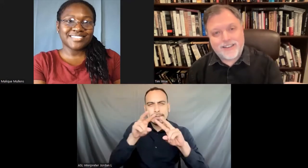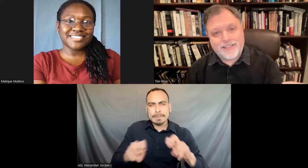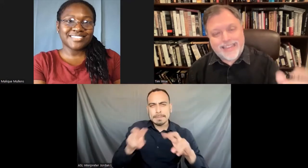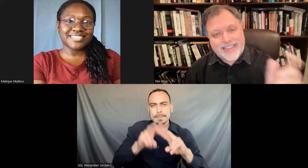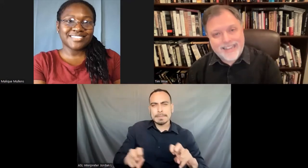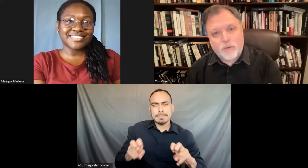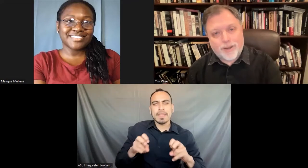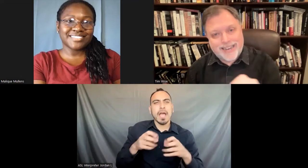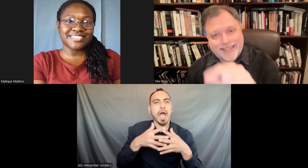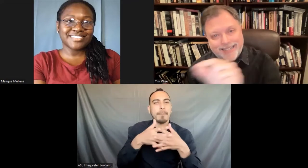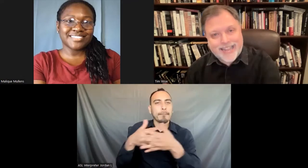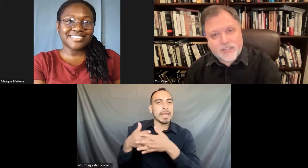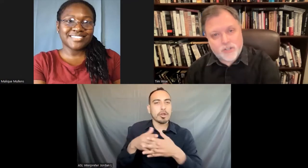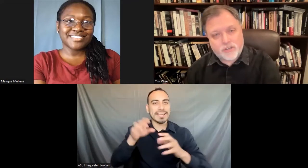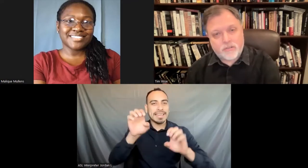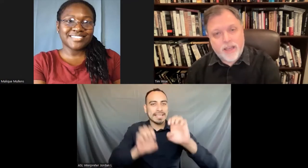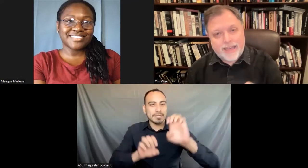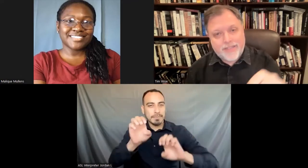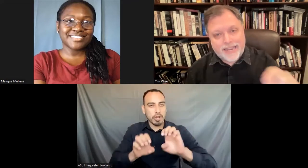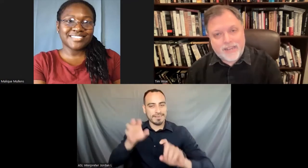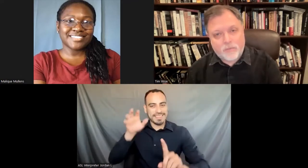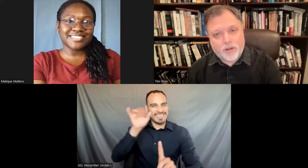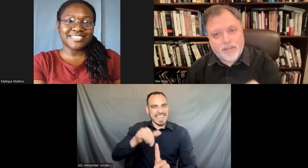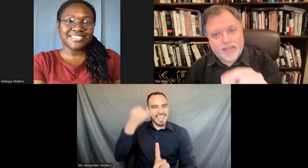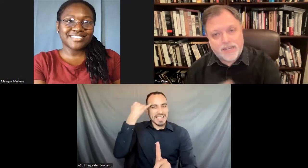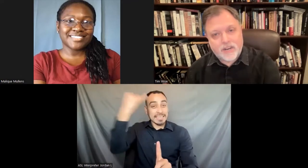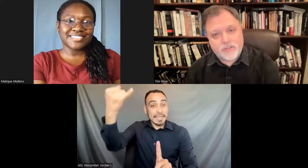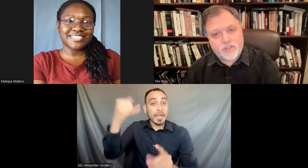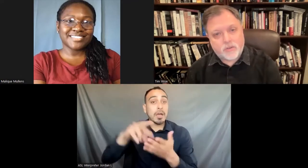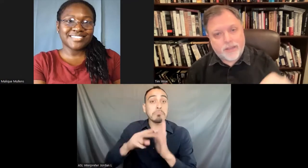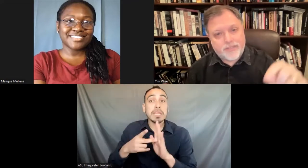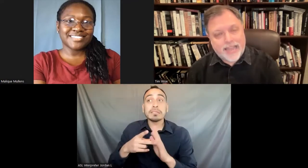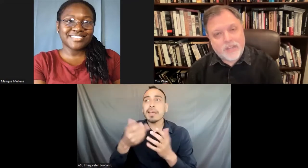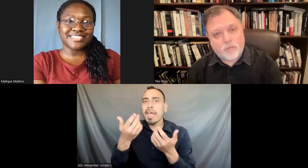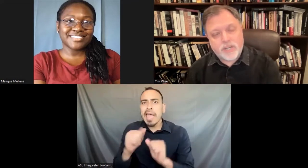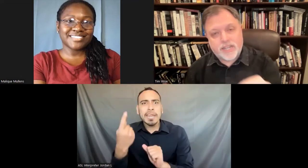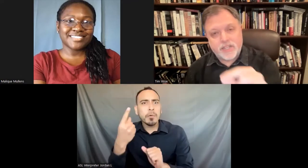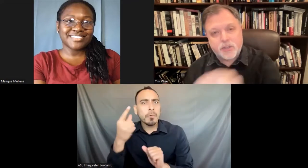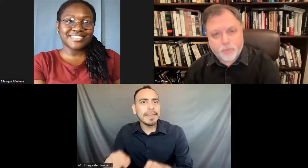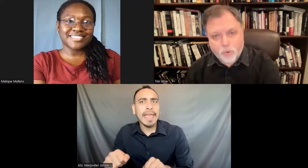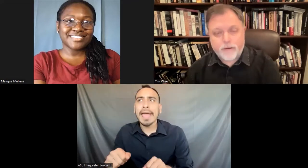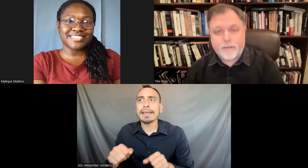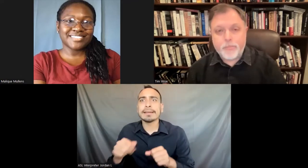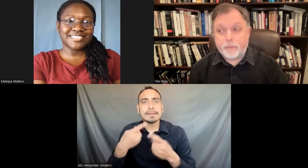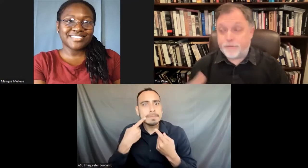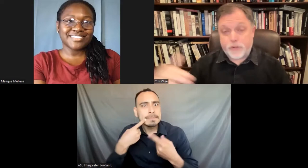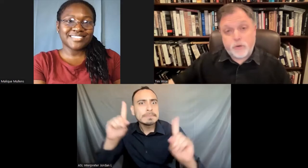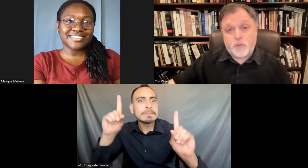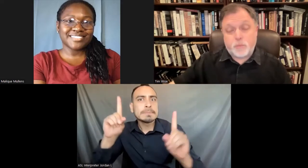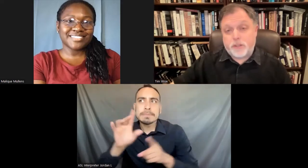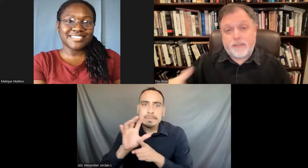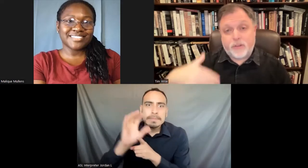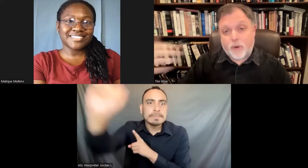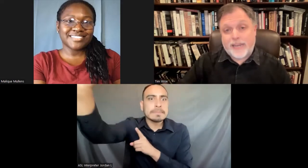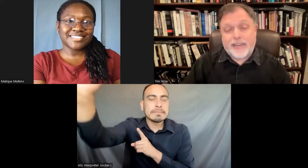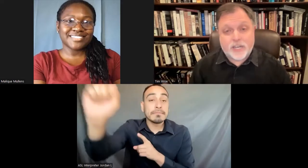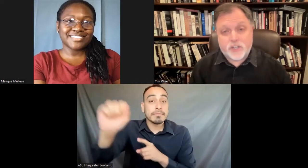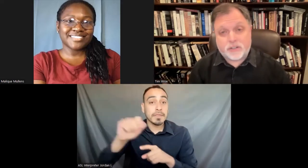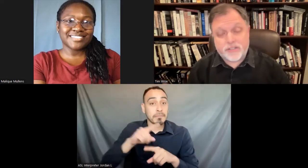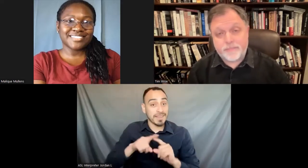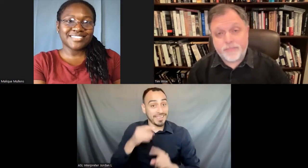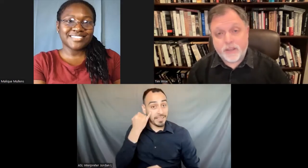idea that anyone can attach to and that anyone can adhere to and that anyone can support. But for those who believe in